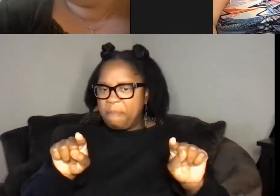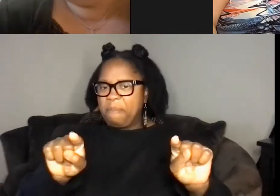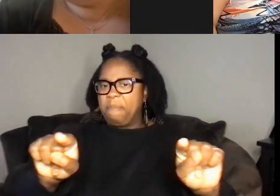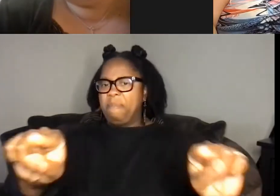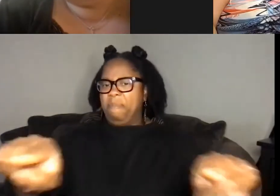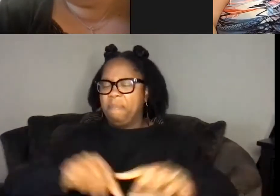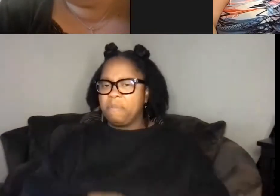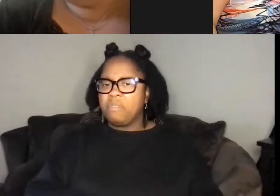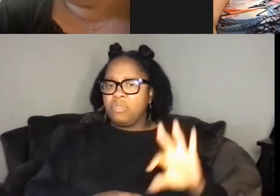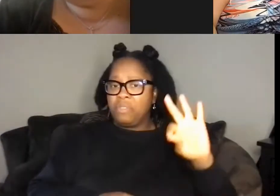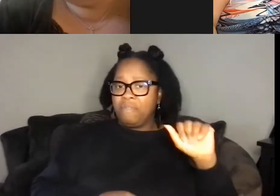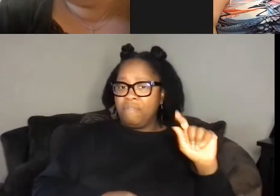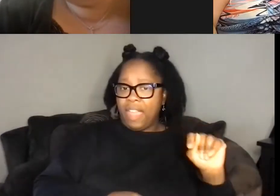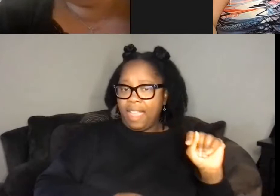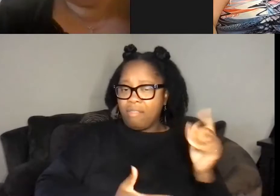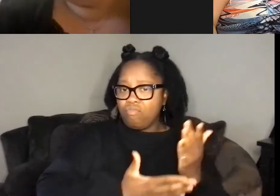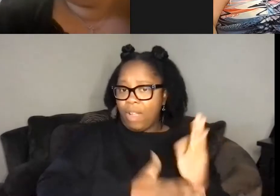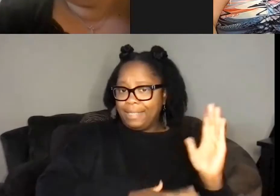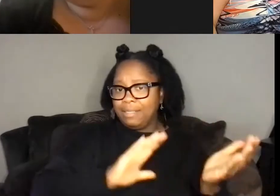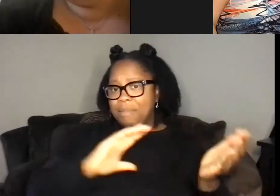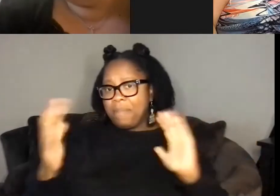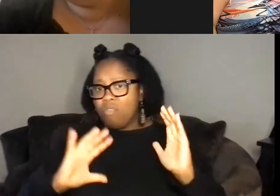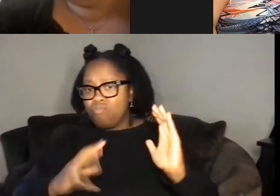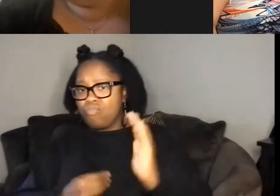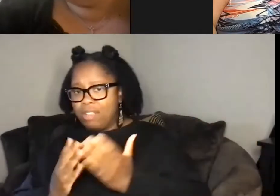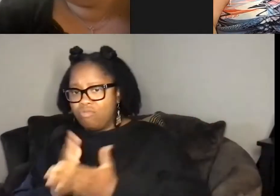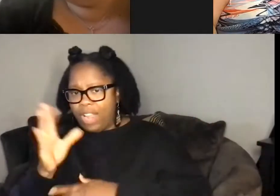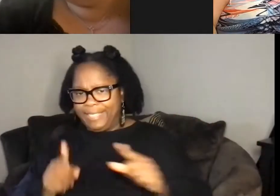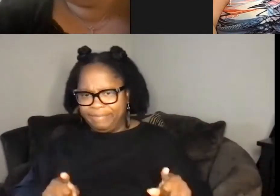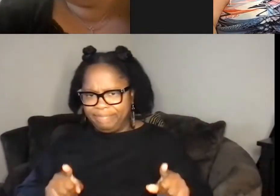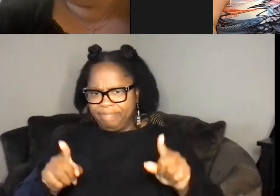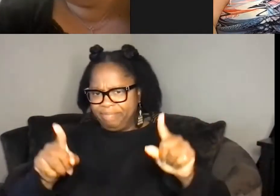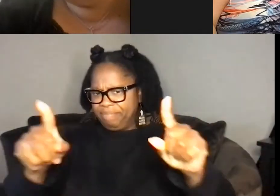of fat rights in comparison. And